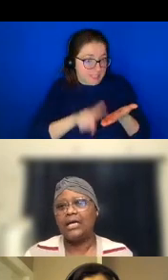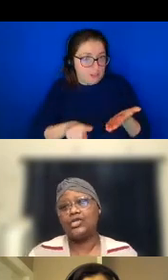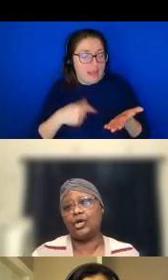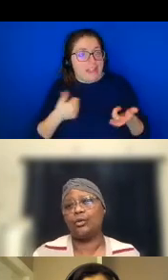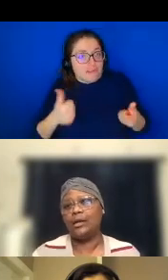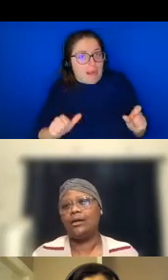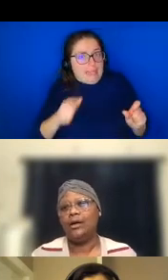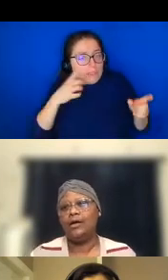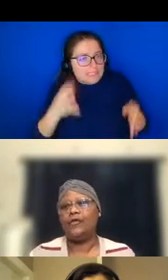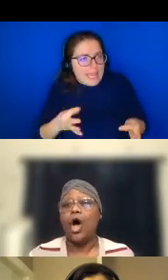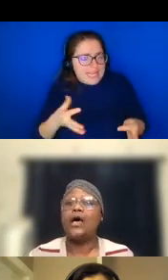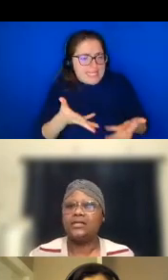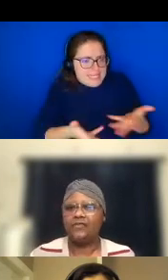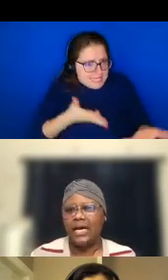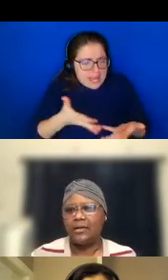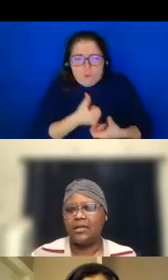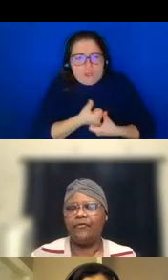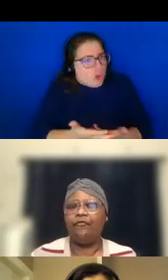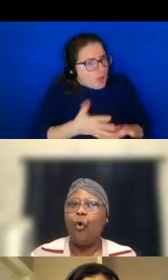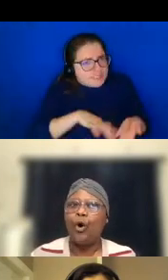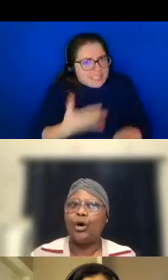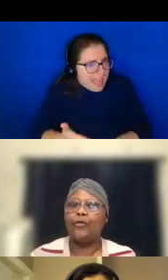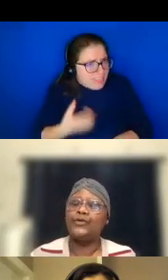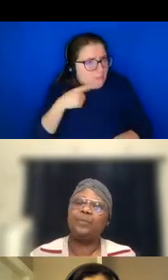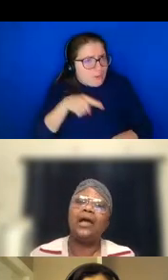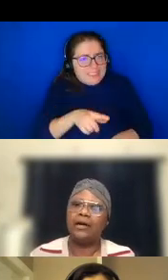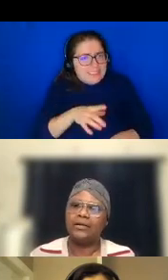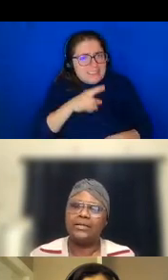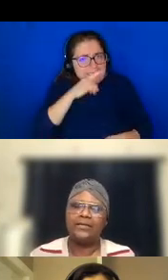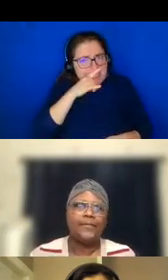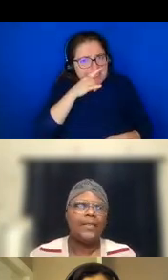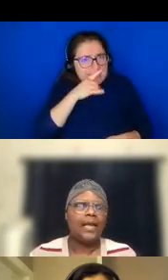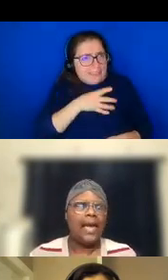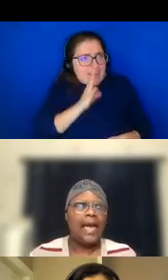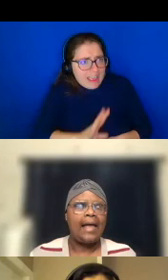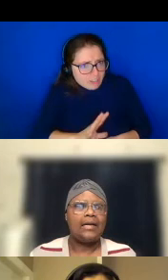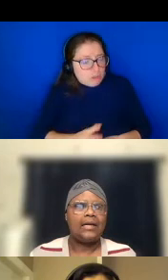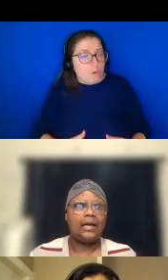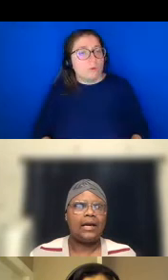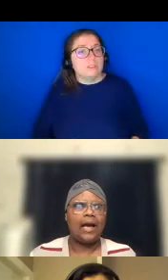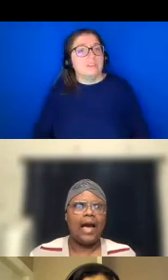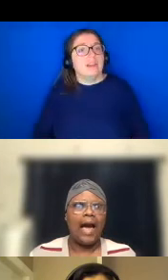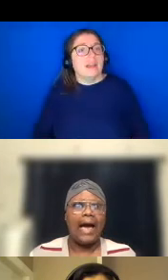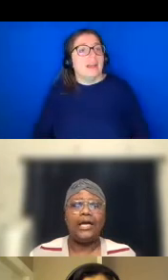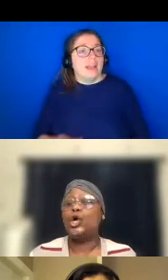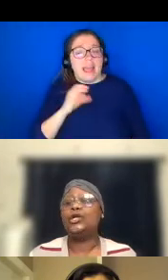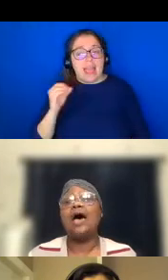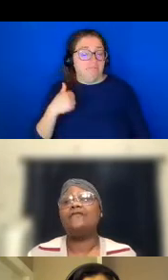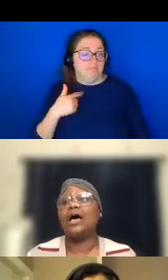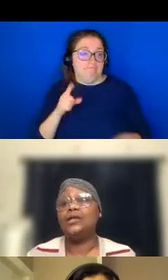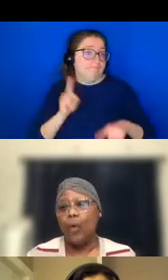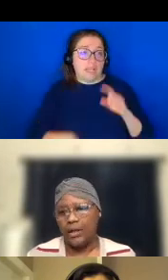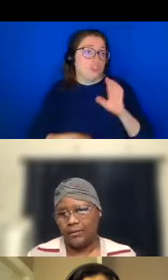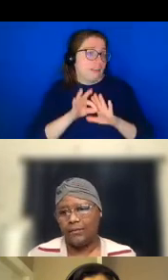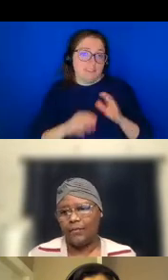and determine the cause of death for those parents. And I could not